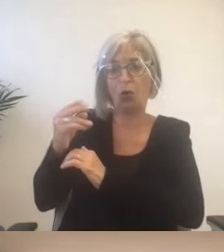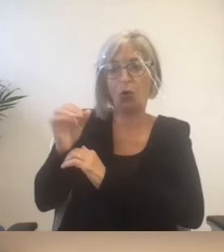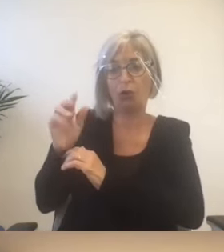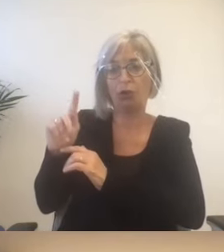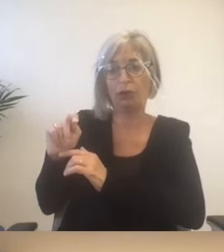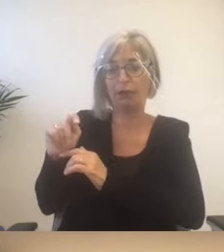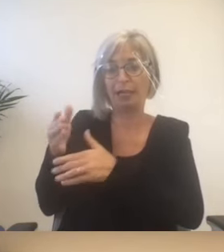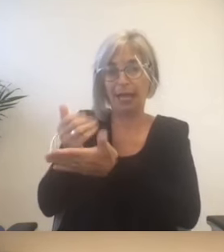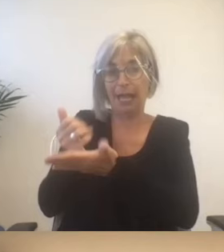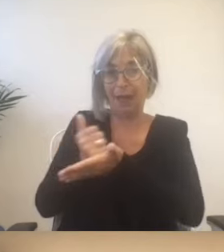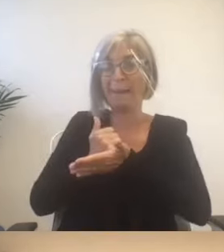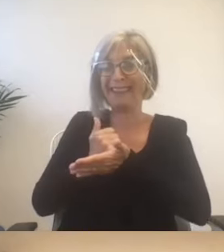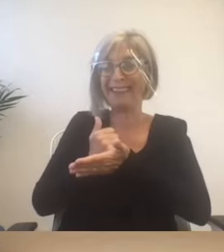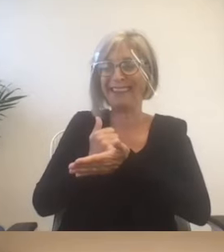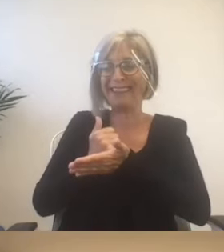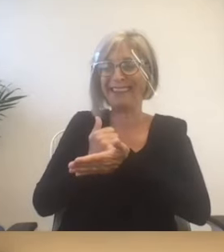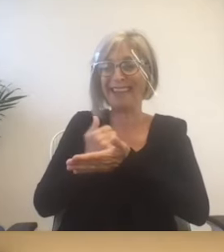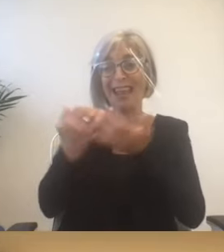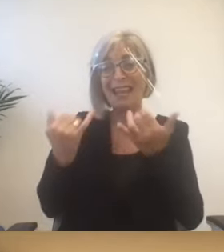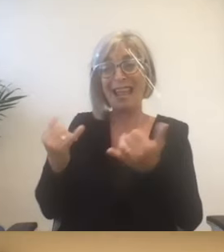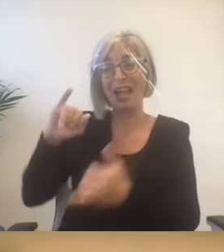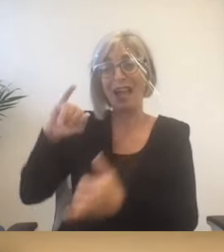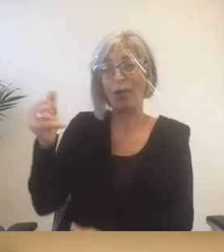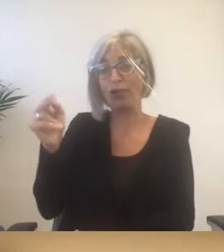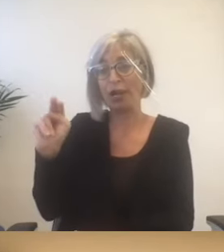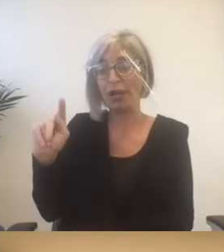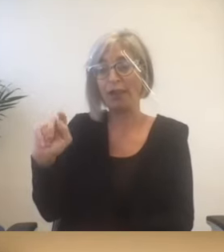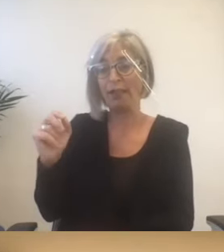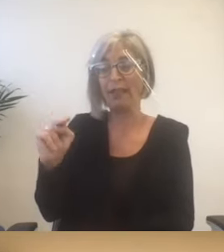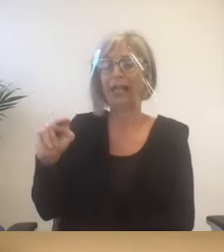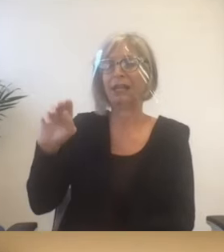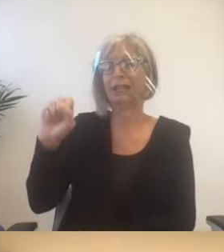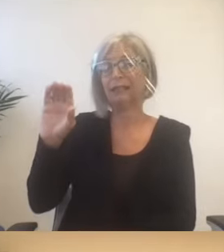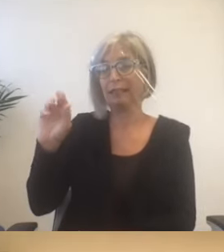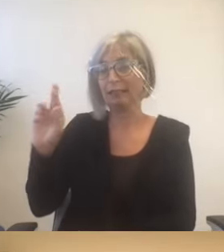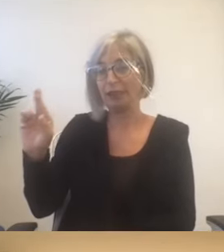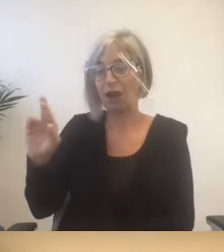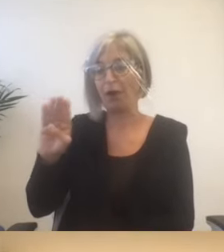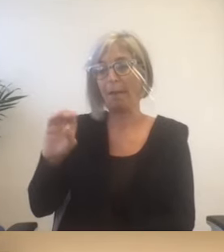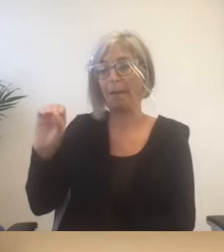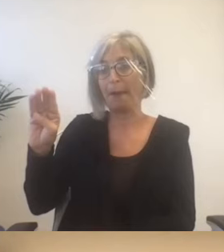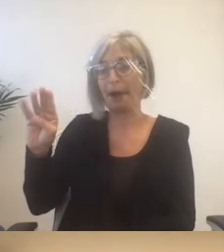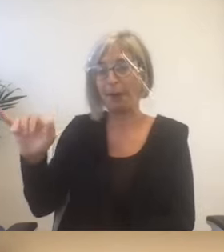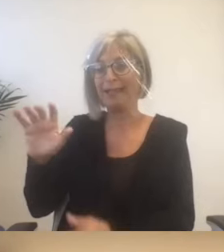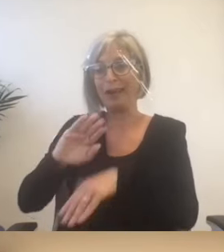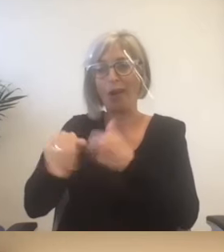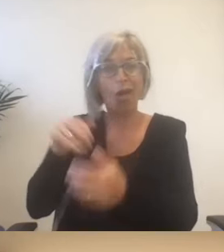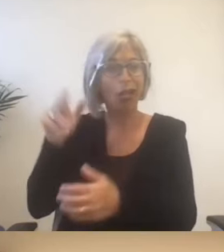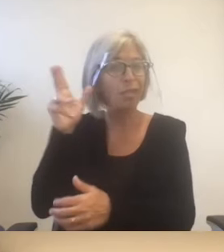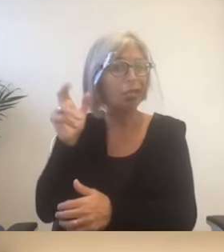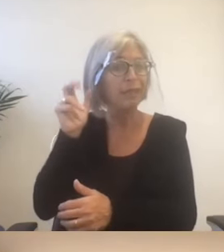that. So now Jonathan, Todd, Scar, Bobby, they all have this audio recording they can listen